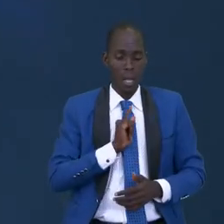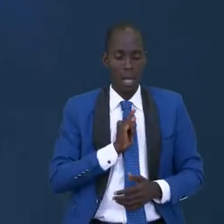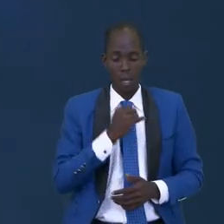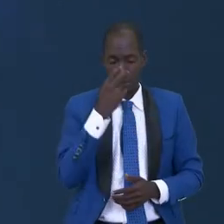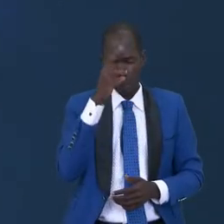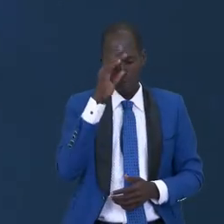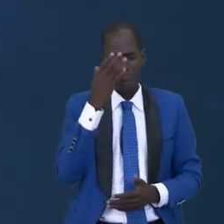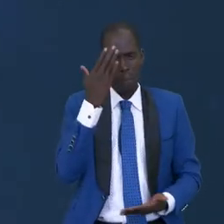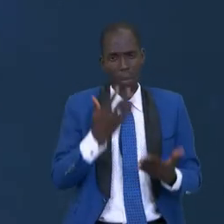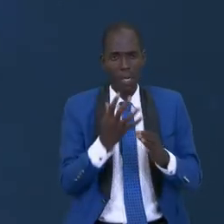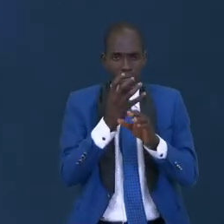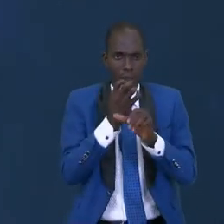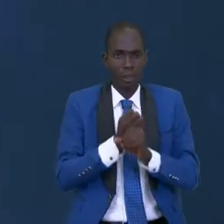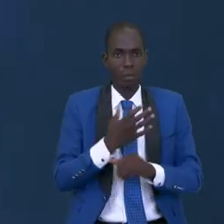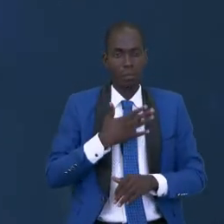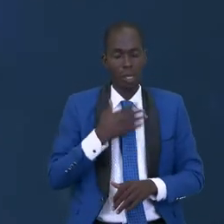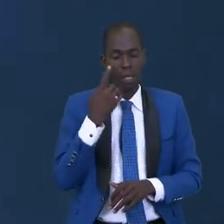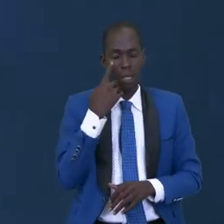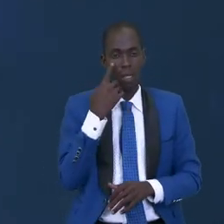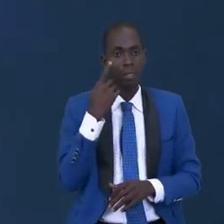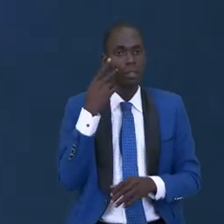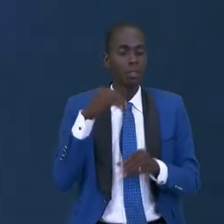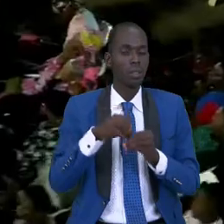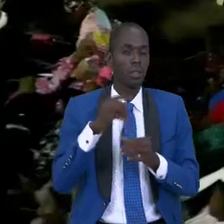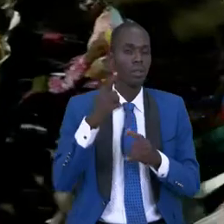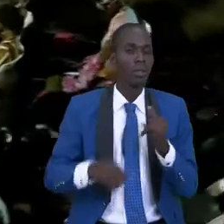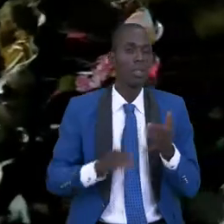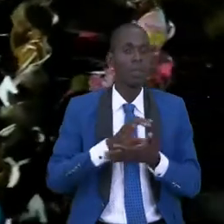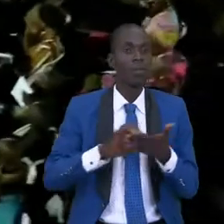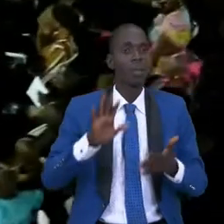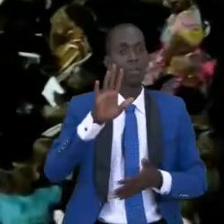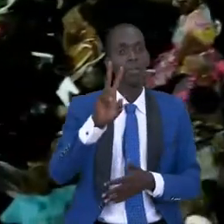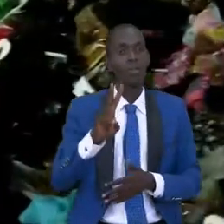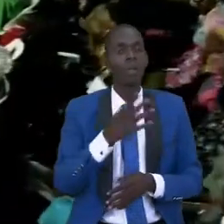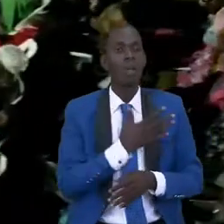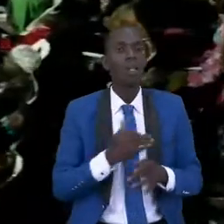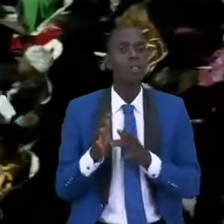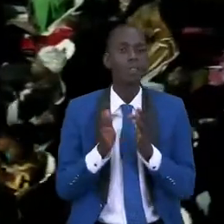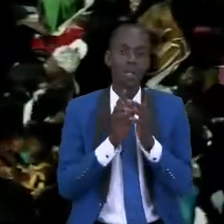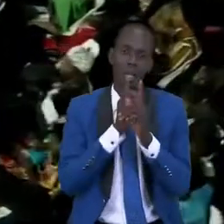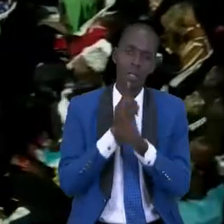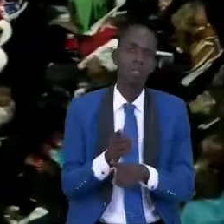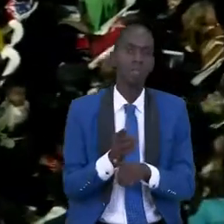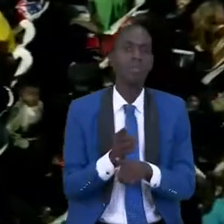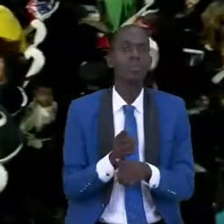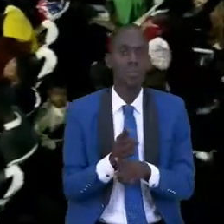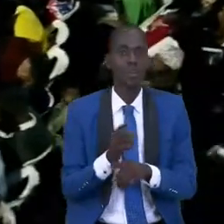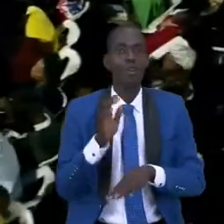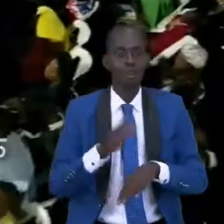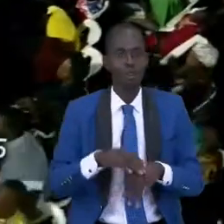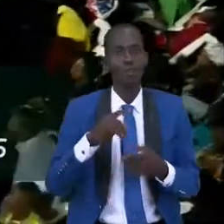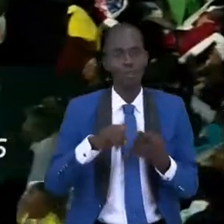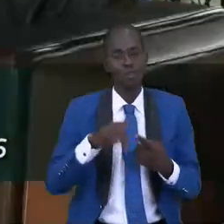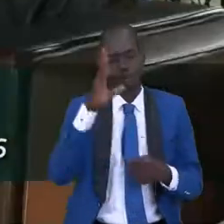my sight. Final verse there, verse 52. And Jesus said unto him, go